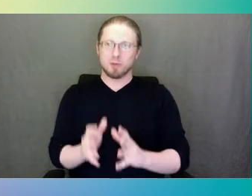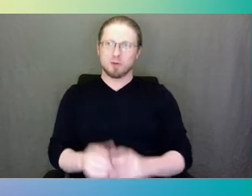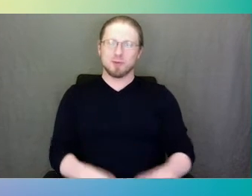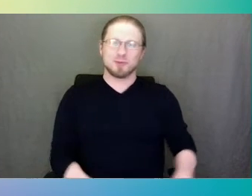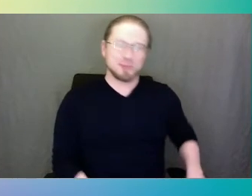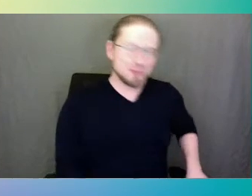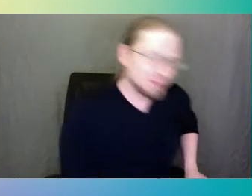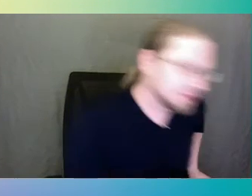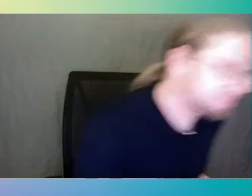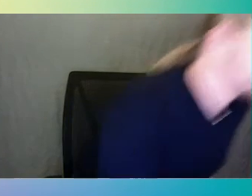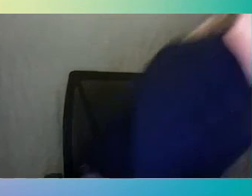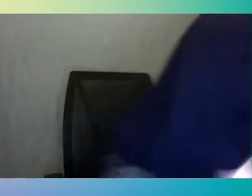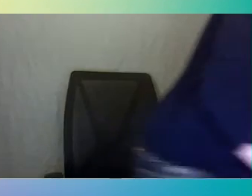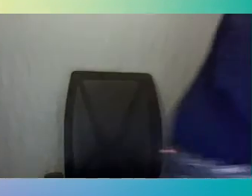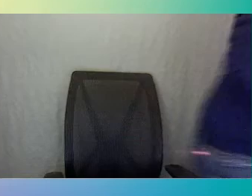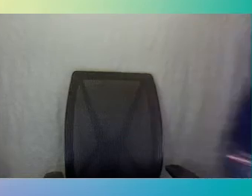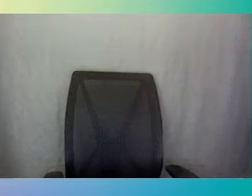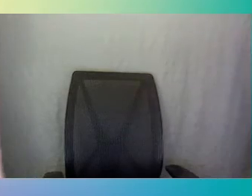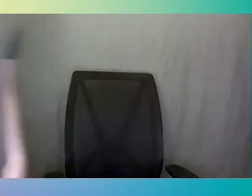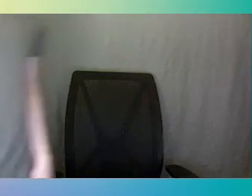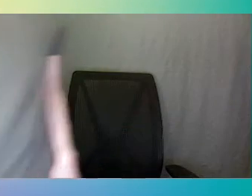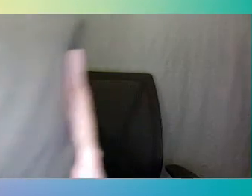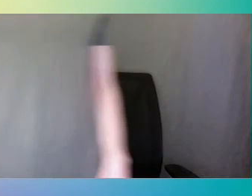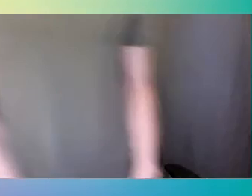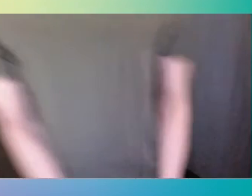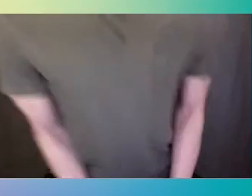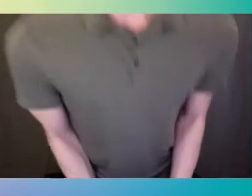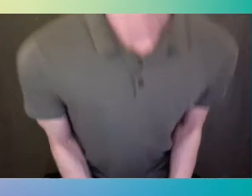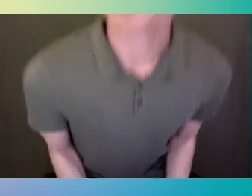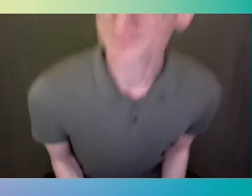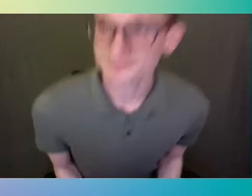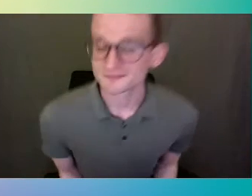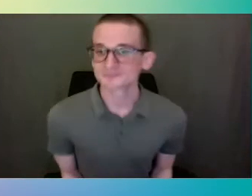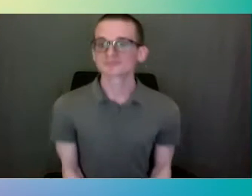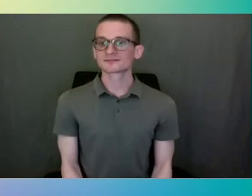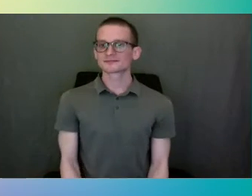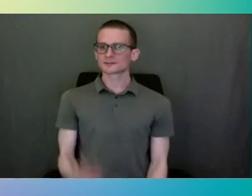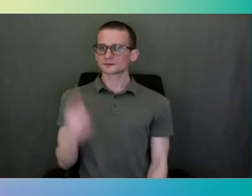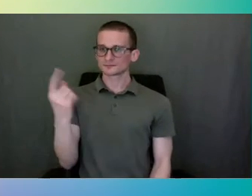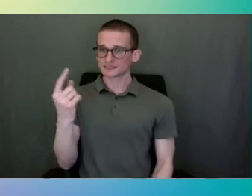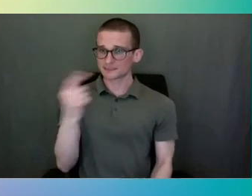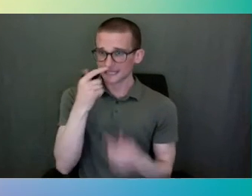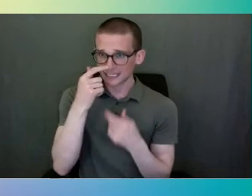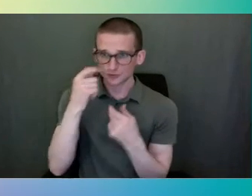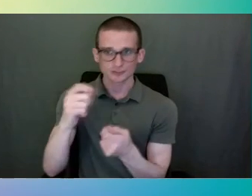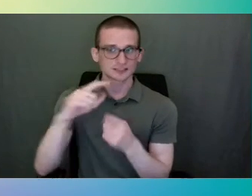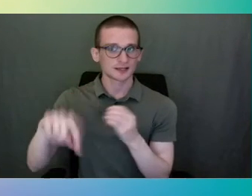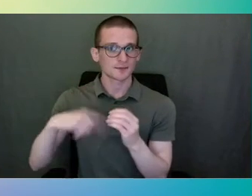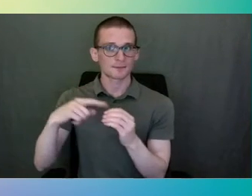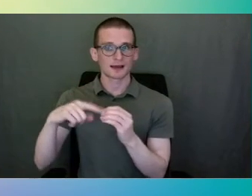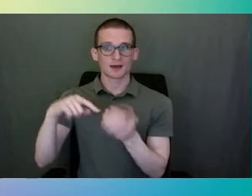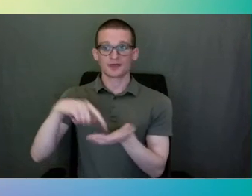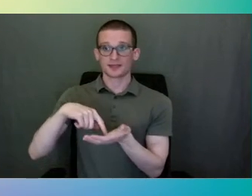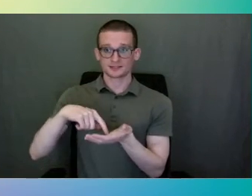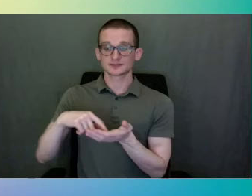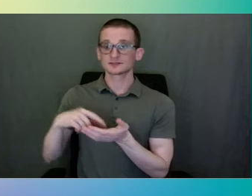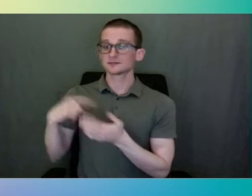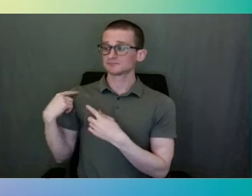what is really interesting about this is time had passed, right?